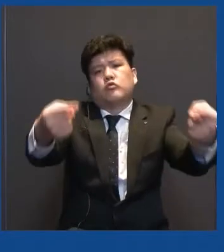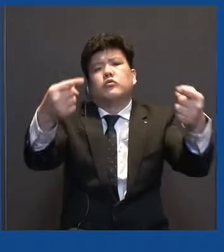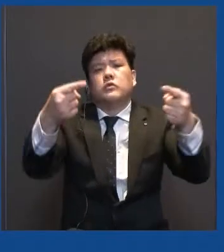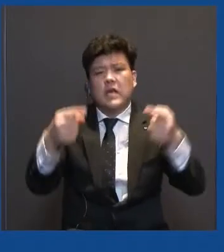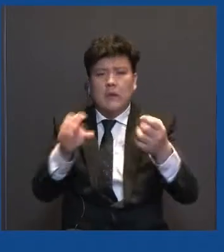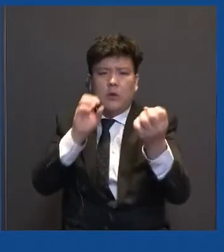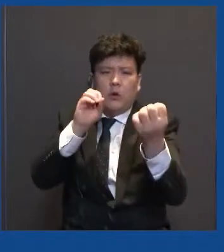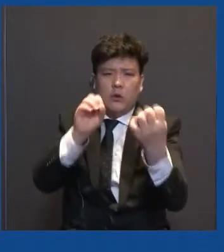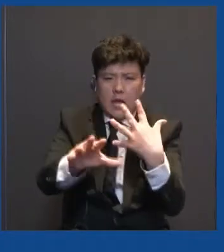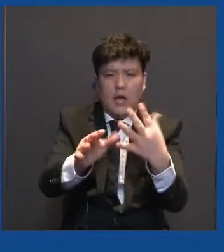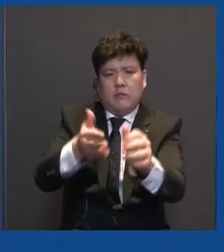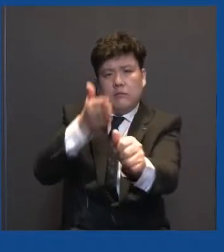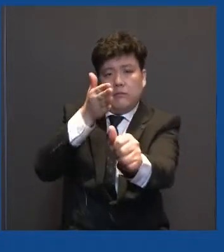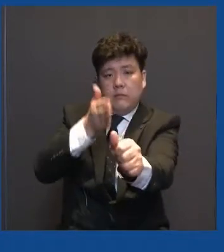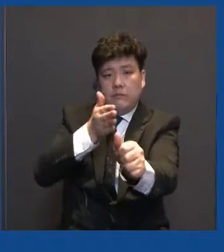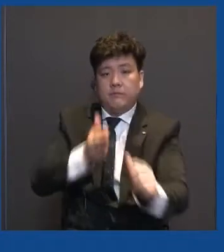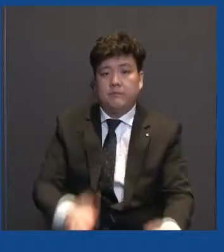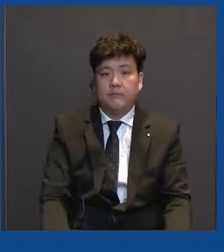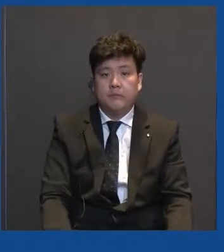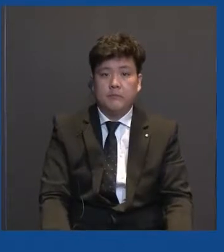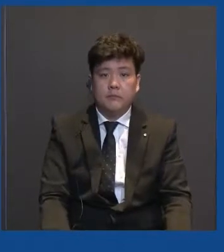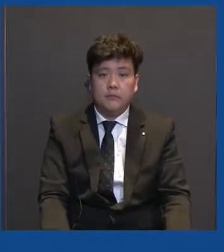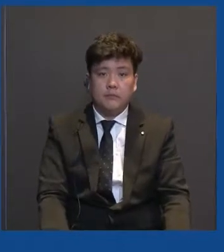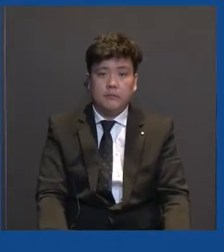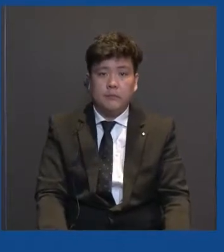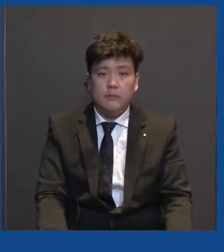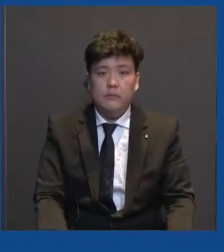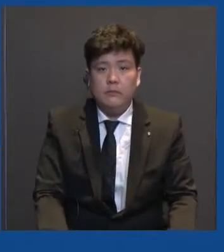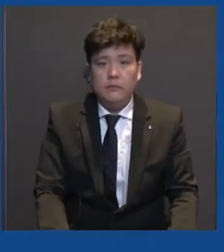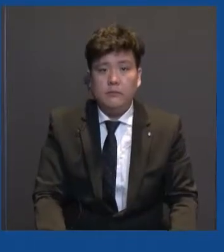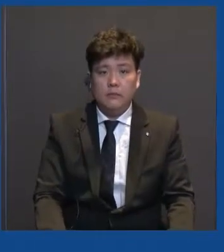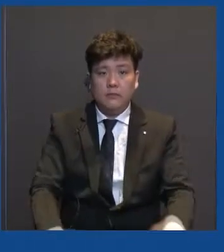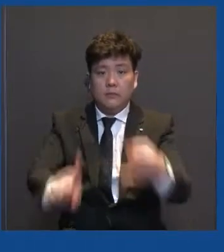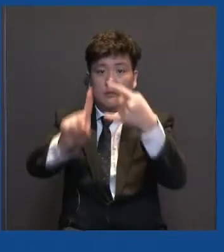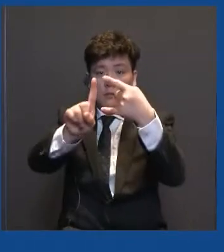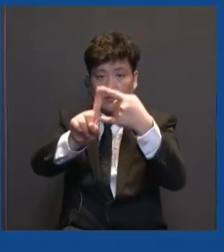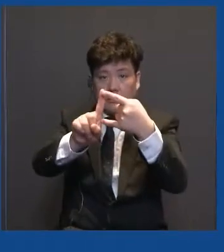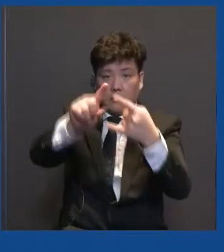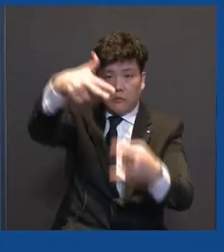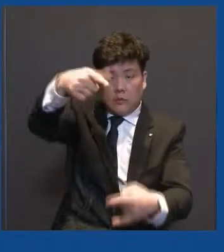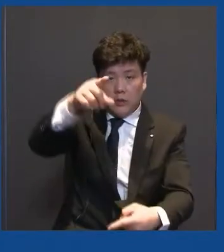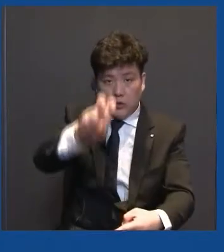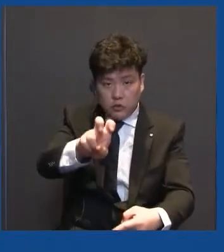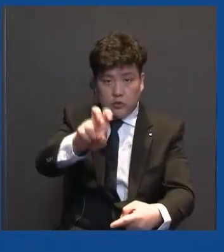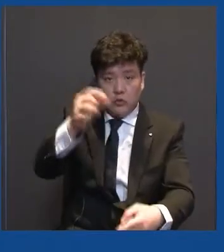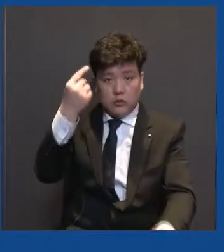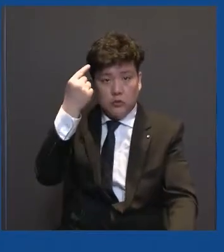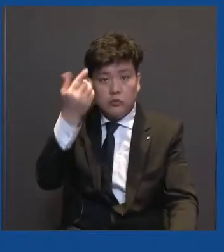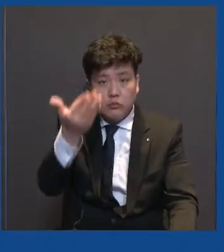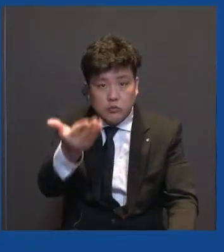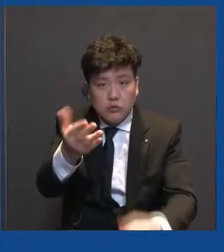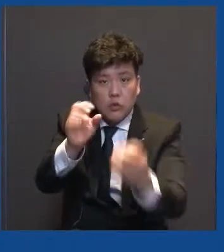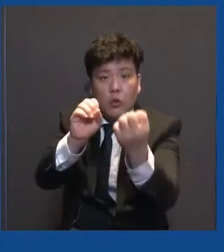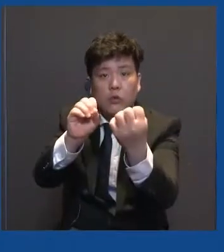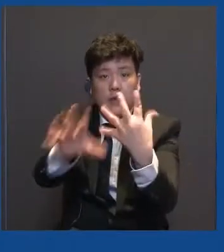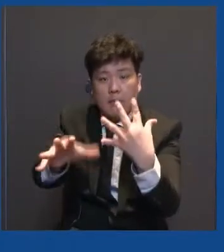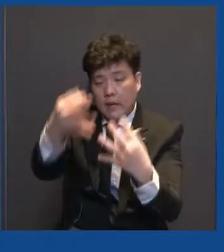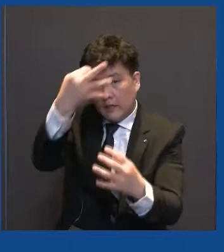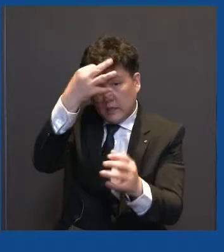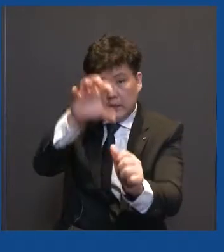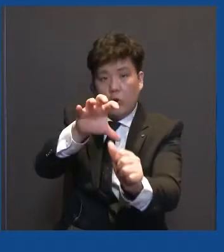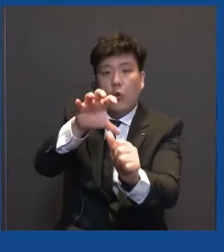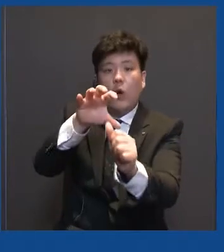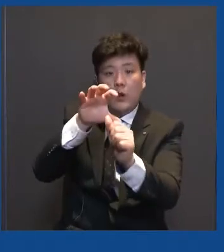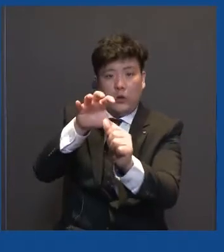comments using the Q&A function of the Zoom. And participants who wish to ask questions, please also click the raise hand function available in